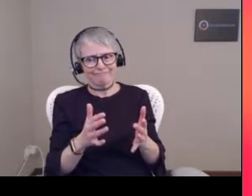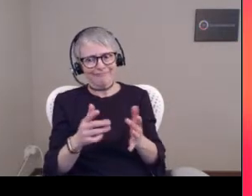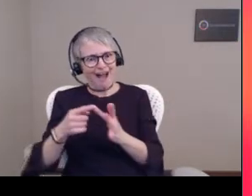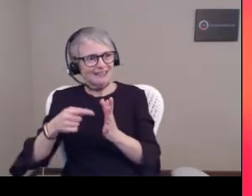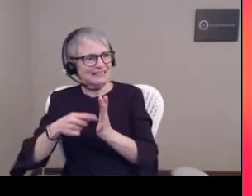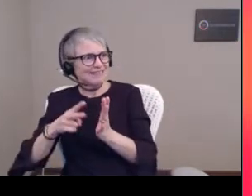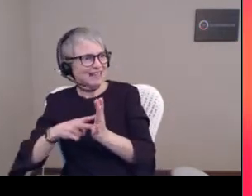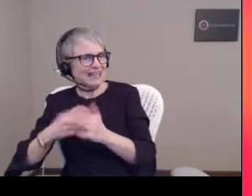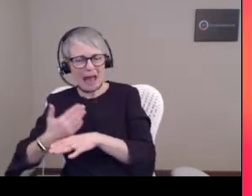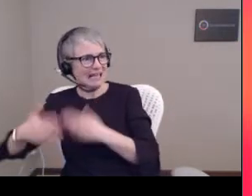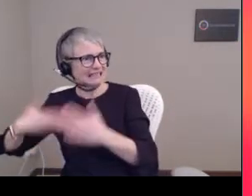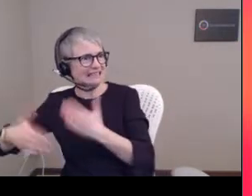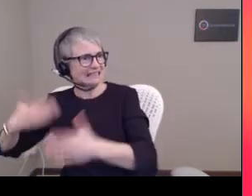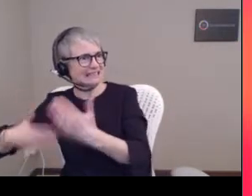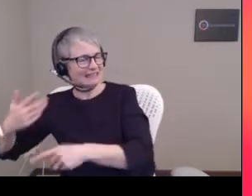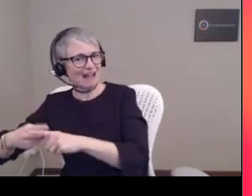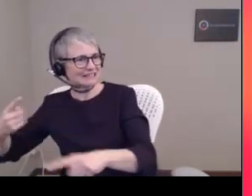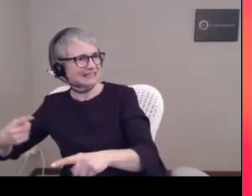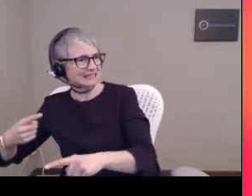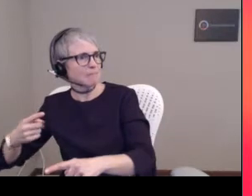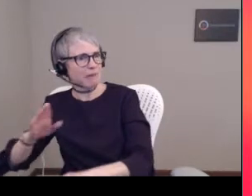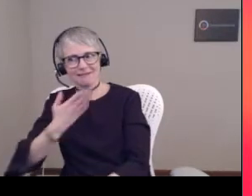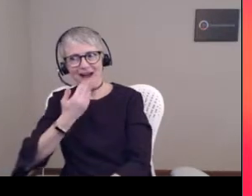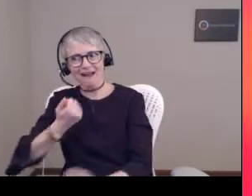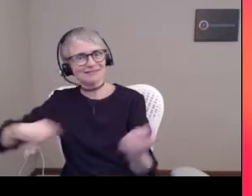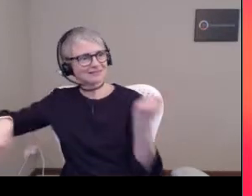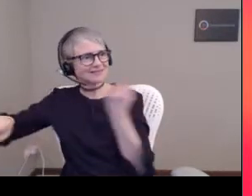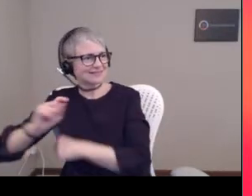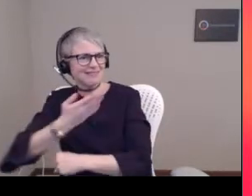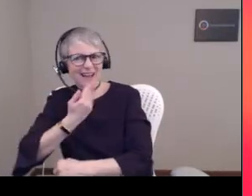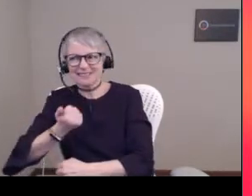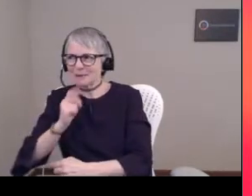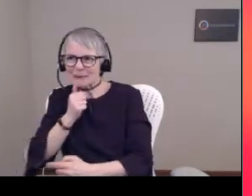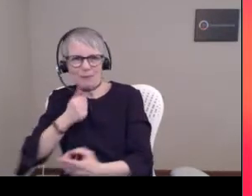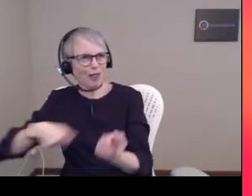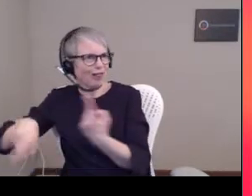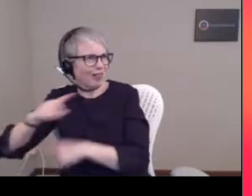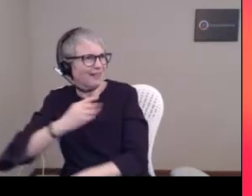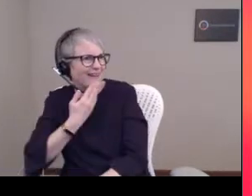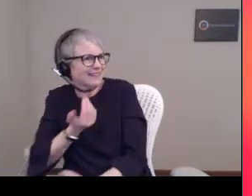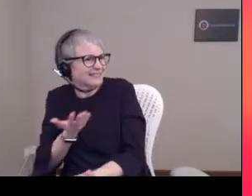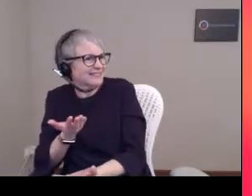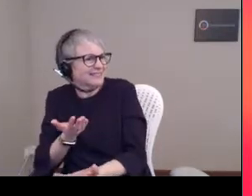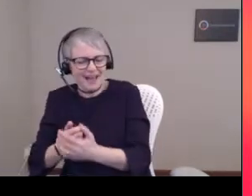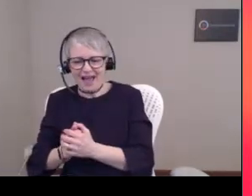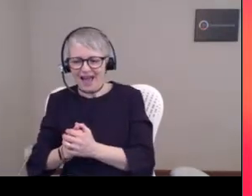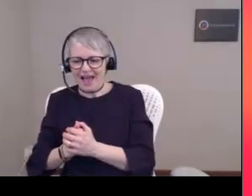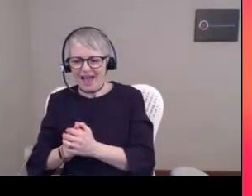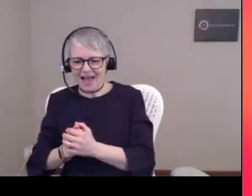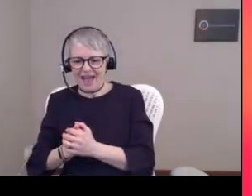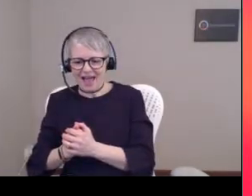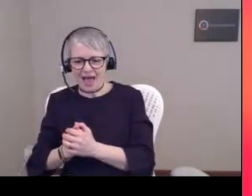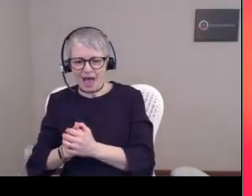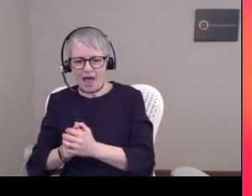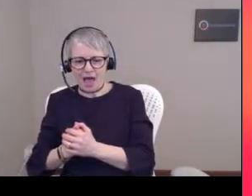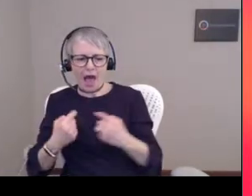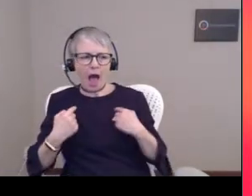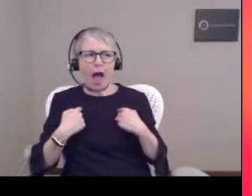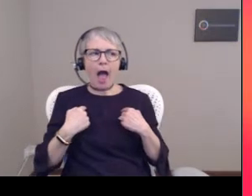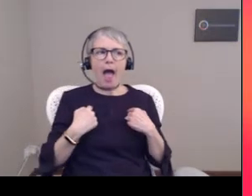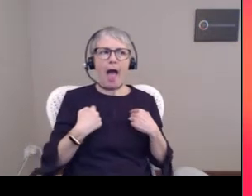a very, very nice people-focused organisation. And I can tell you, someone who's worked in financial services,